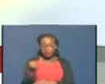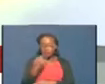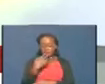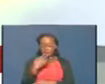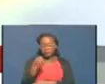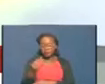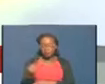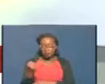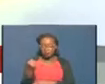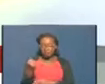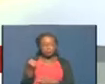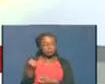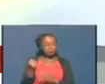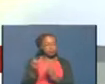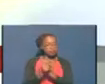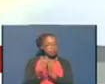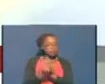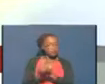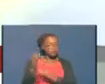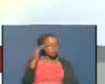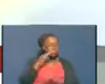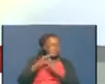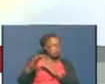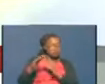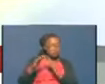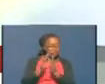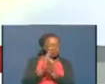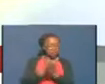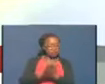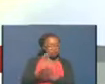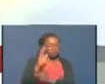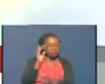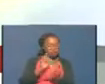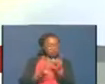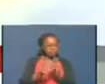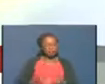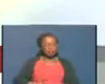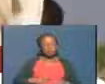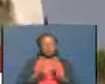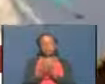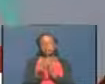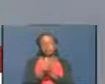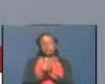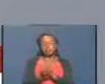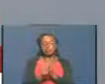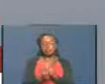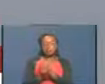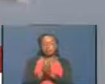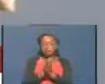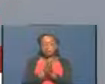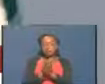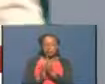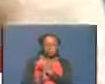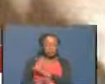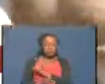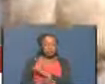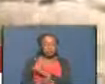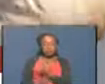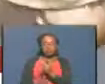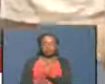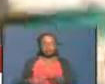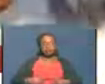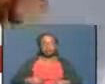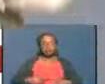karate, kungfu, basic discipline, and other life skills. Here's the report. Through her Young